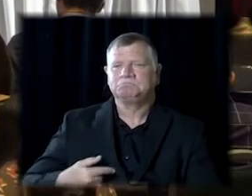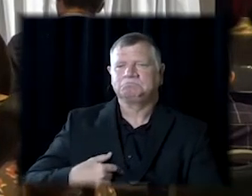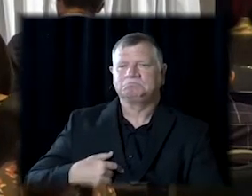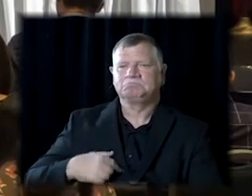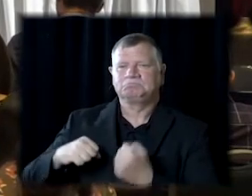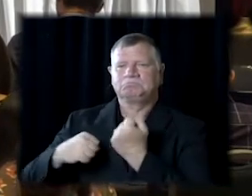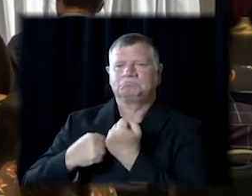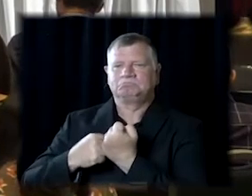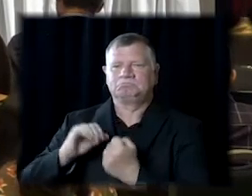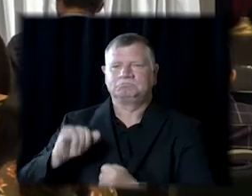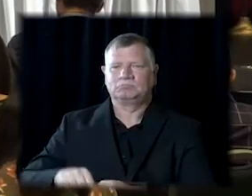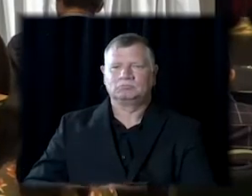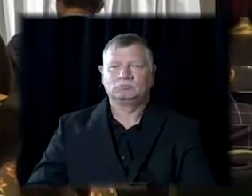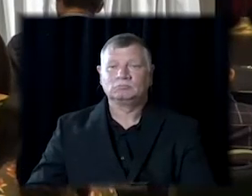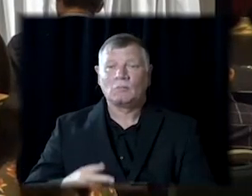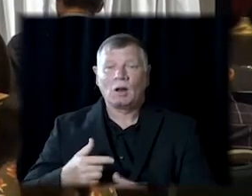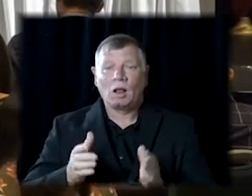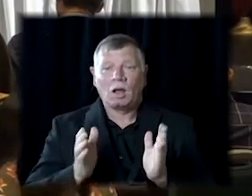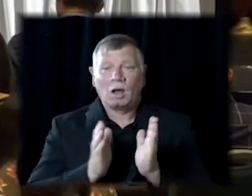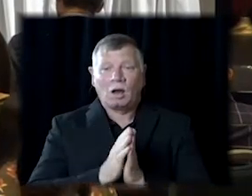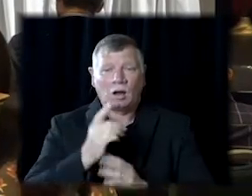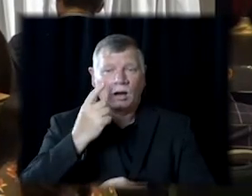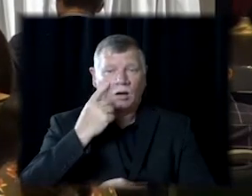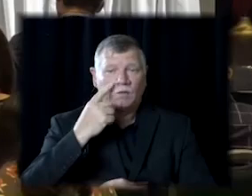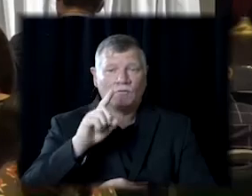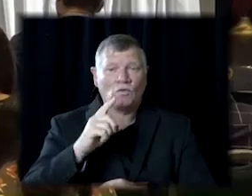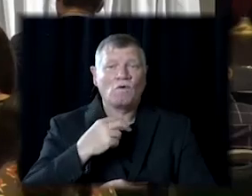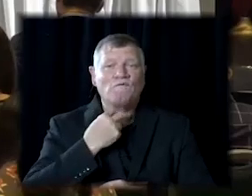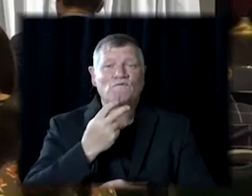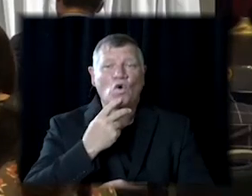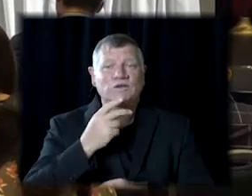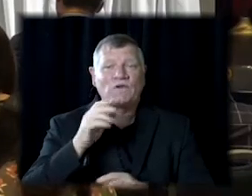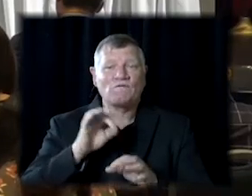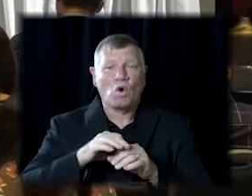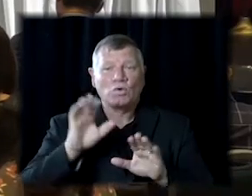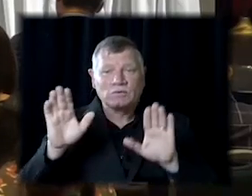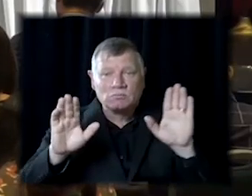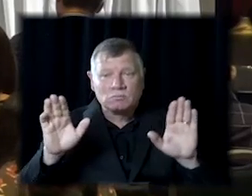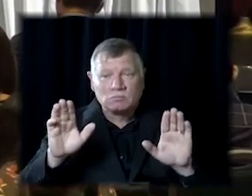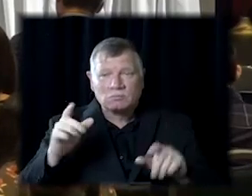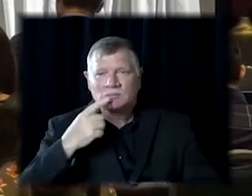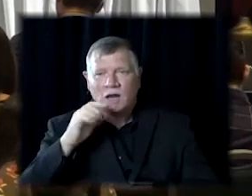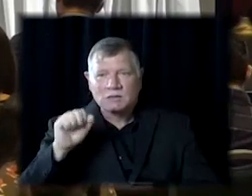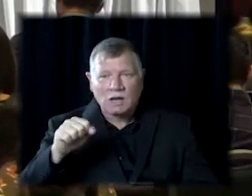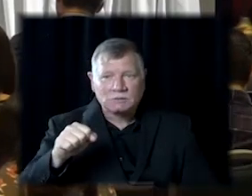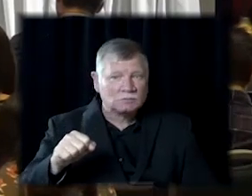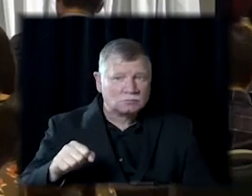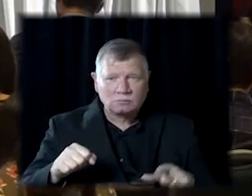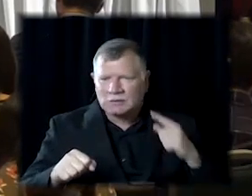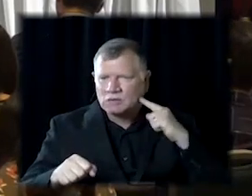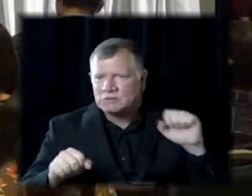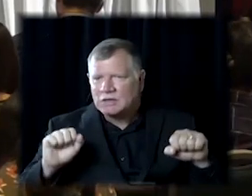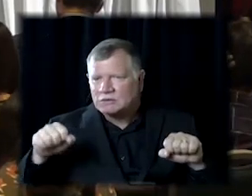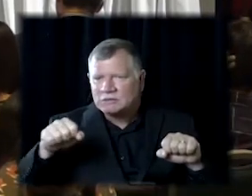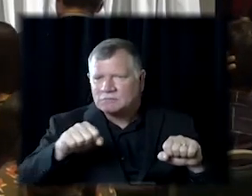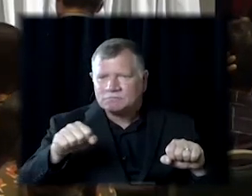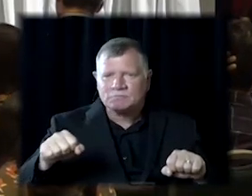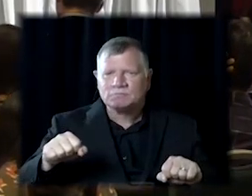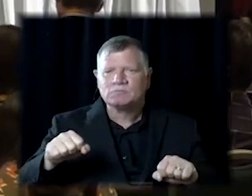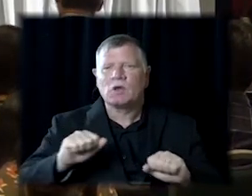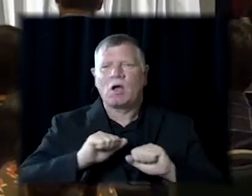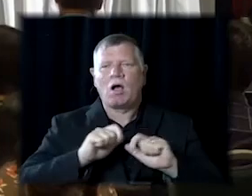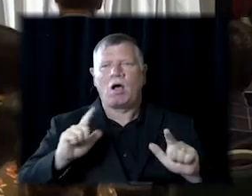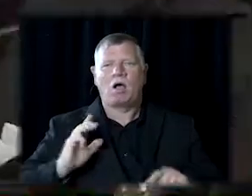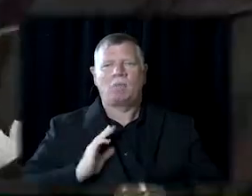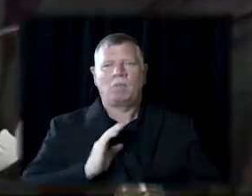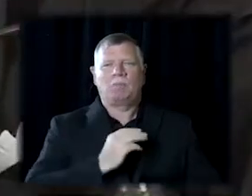motion. I'd like to ask for a voice vote. Those in favor, please say yes. Yes. Yes. Yes. All members having